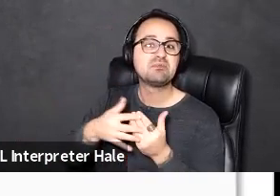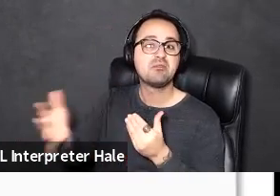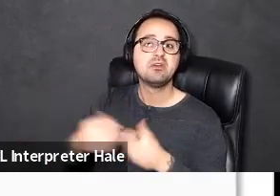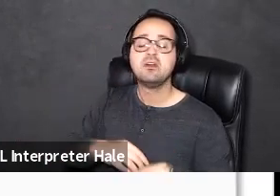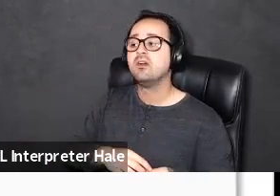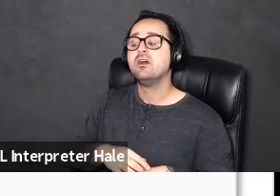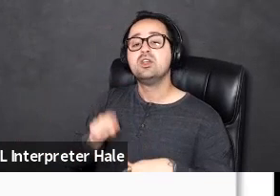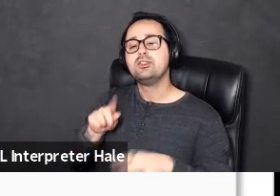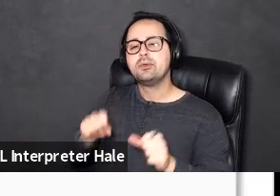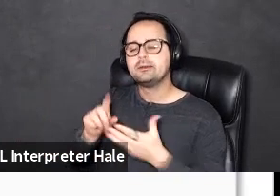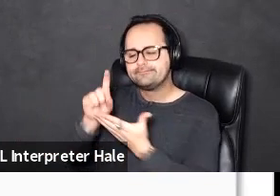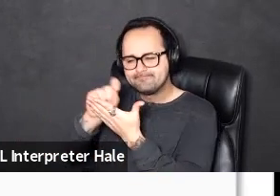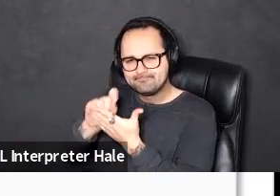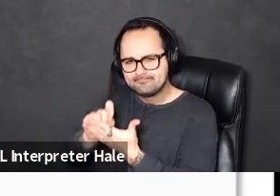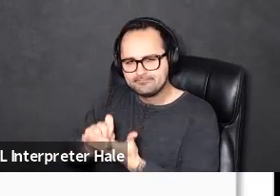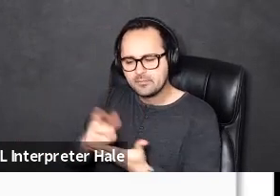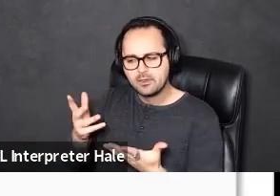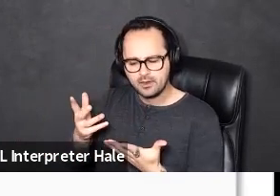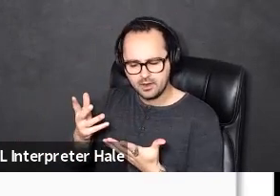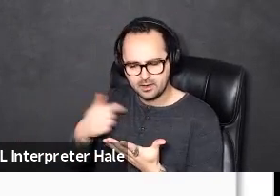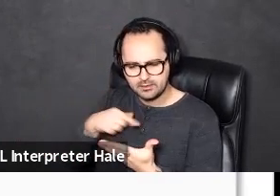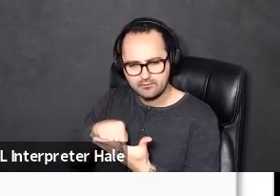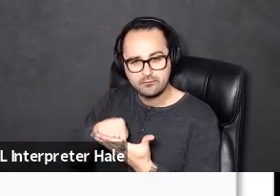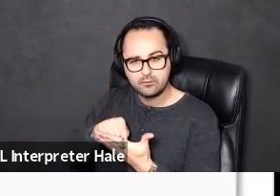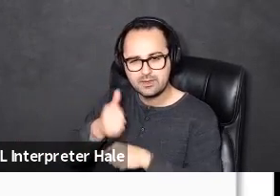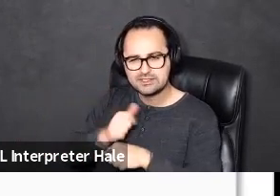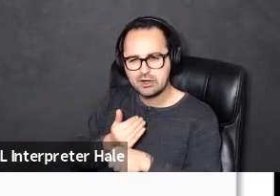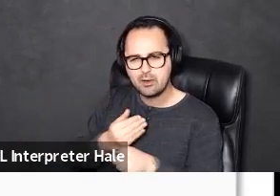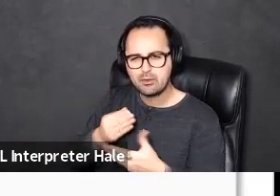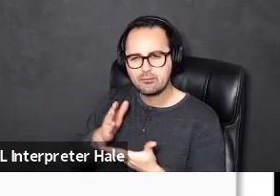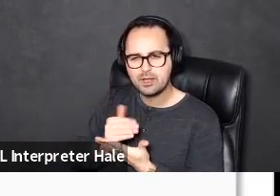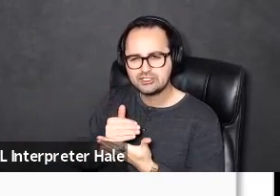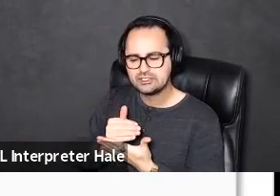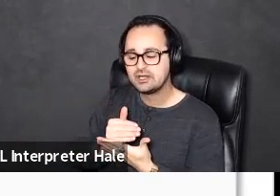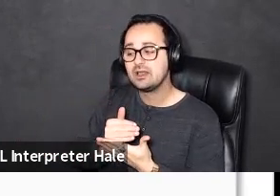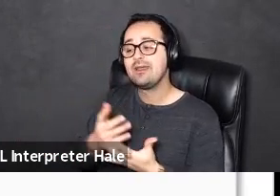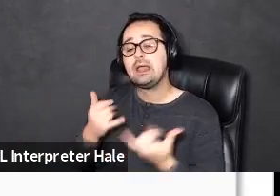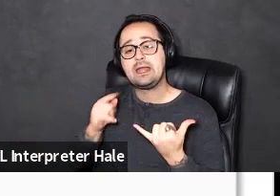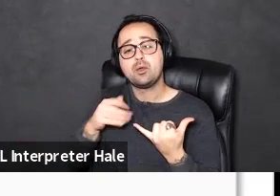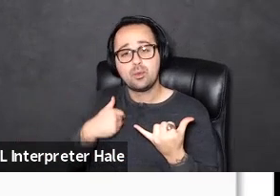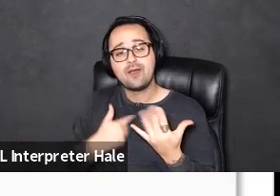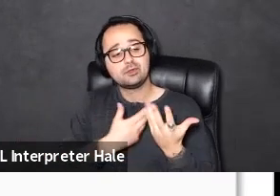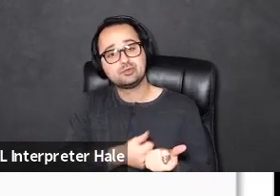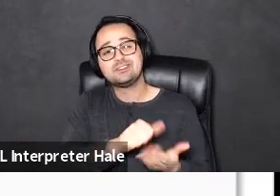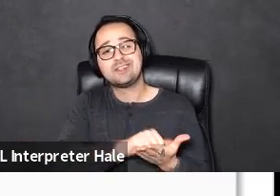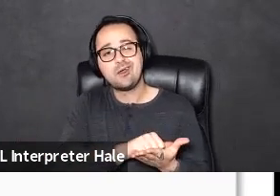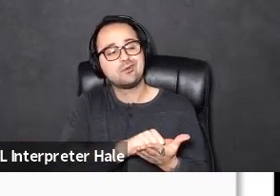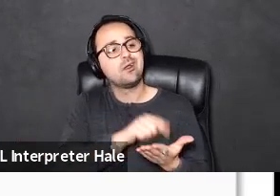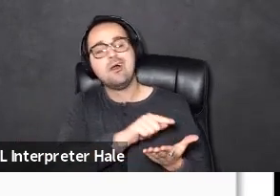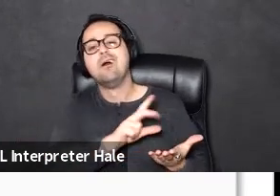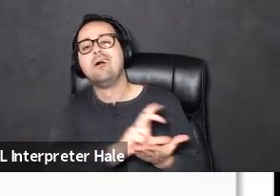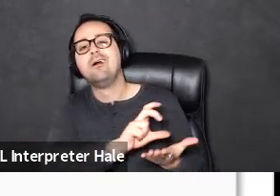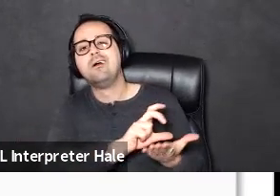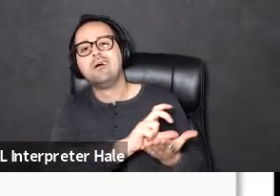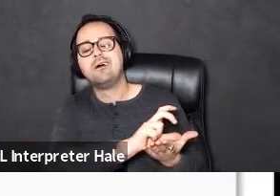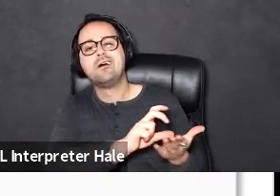to carve that out on what you can afford, based on your family's budget. And now you have the trust funded separately from the rest of your